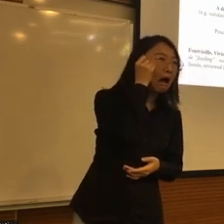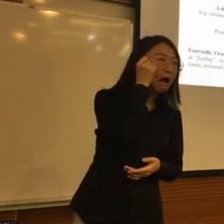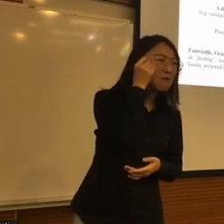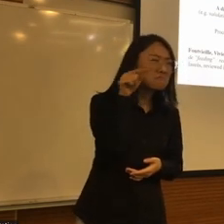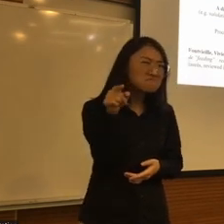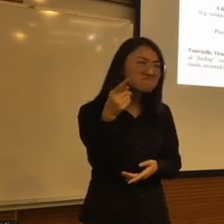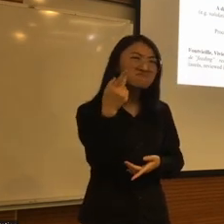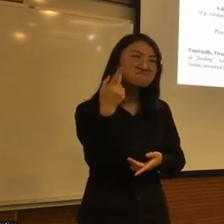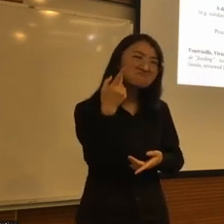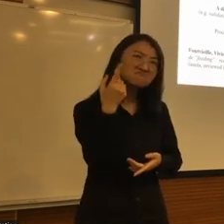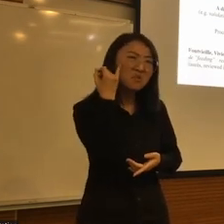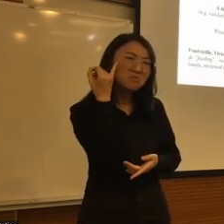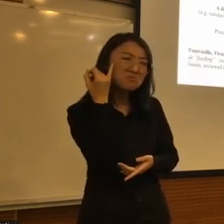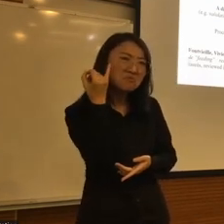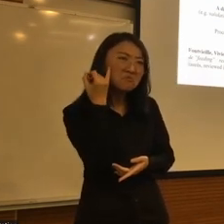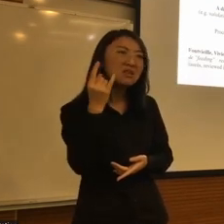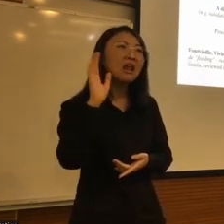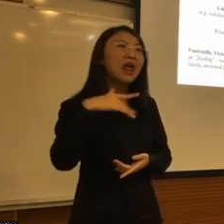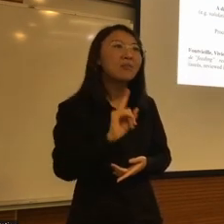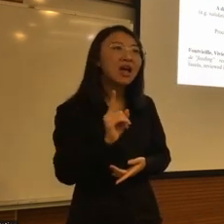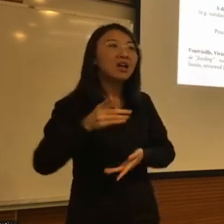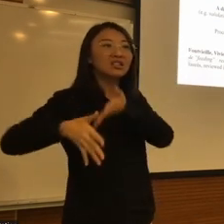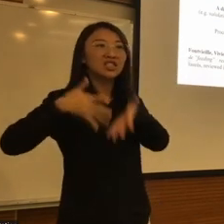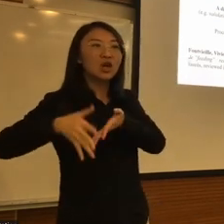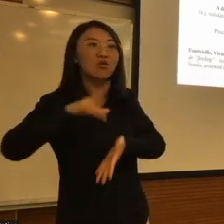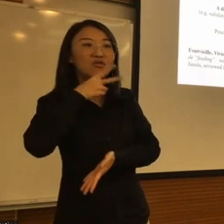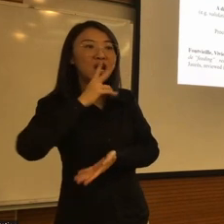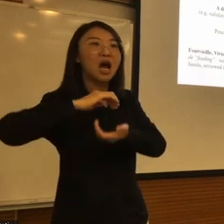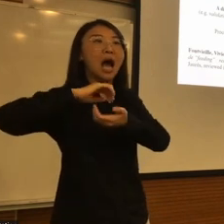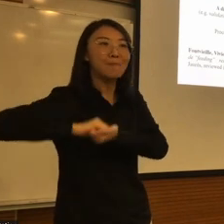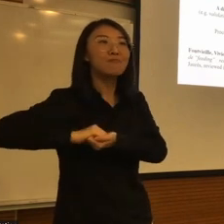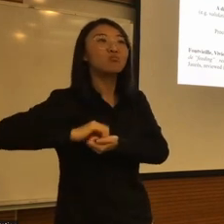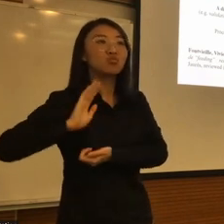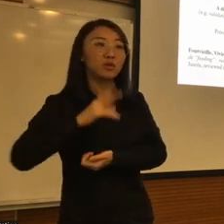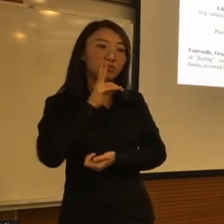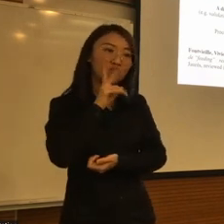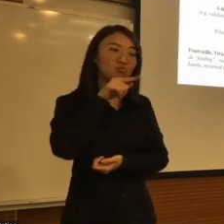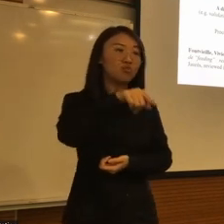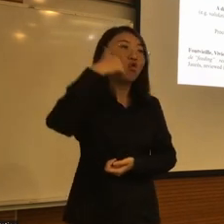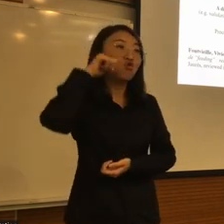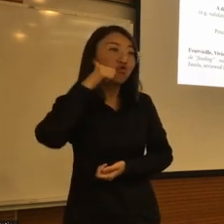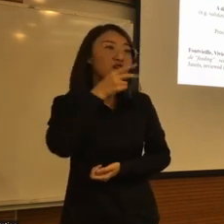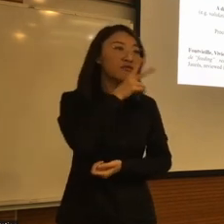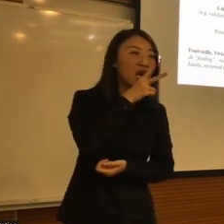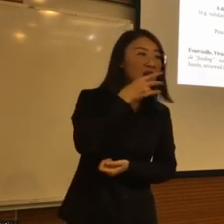understand, is that sometimes you work in teams with one hearing interpreter and one deaf